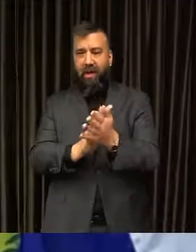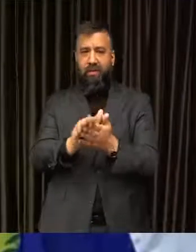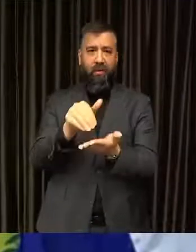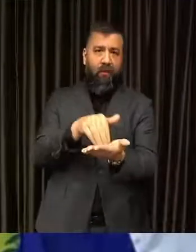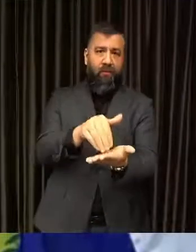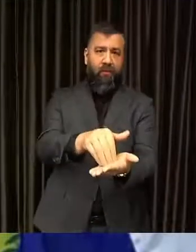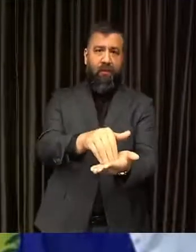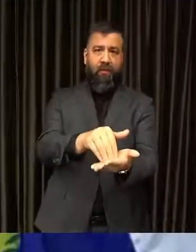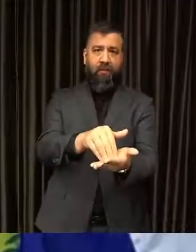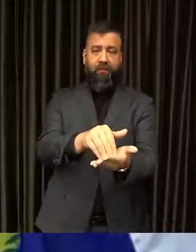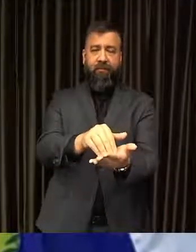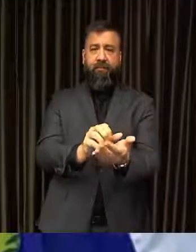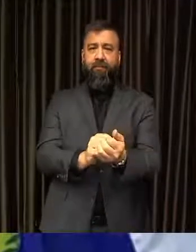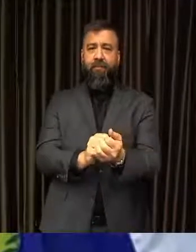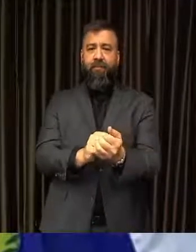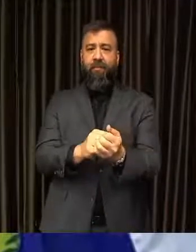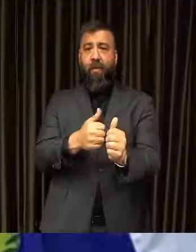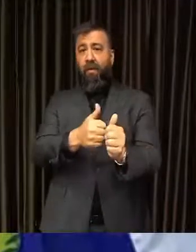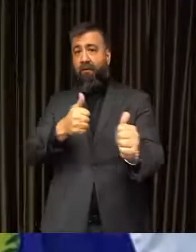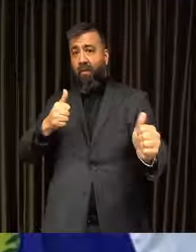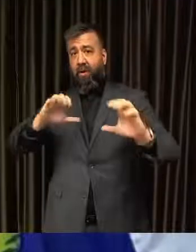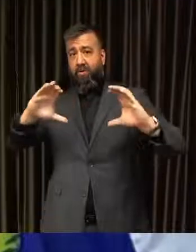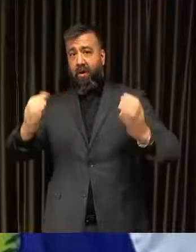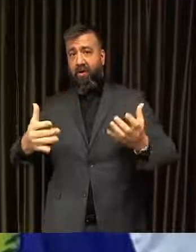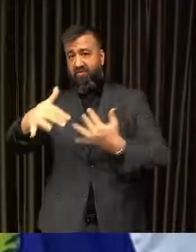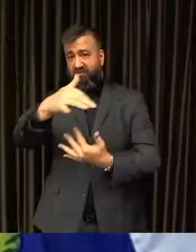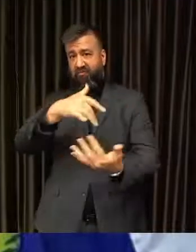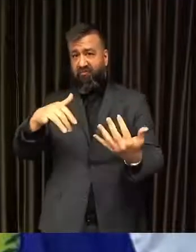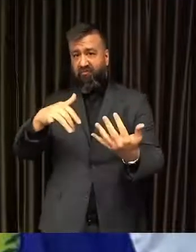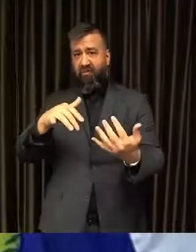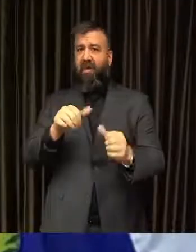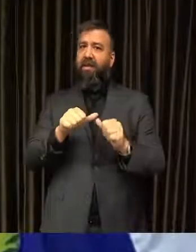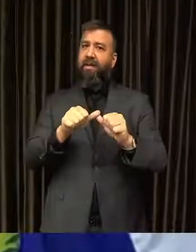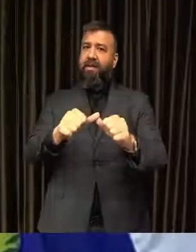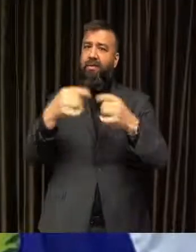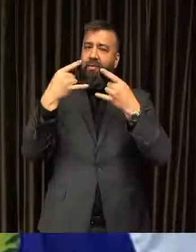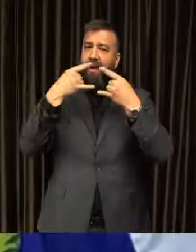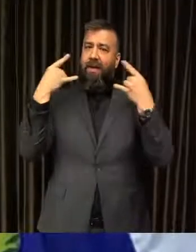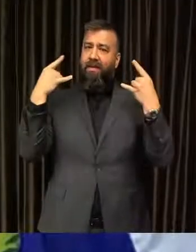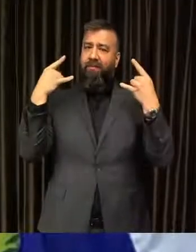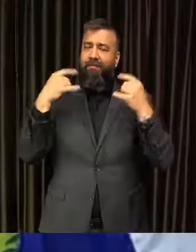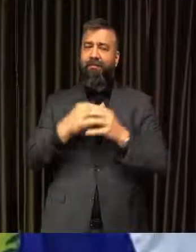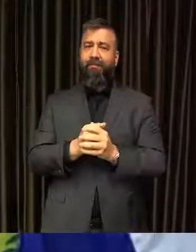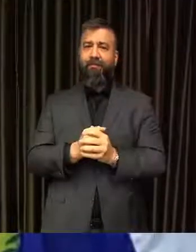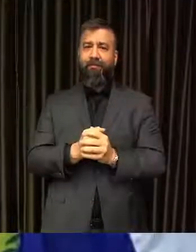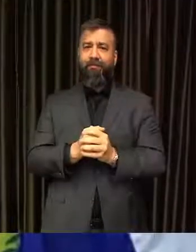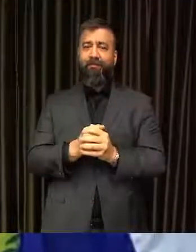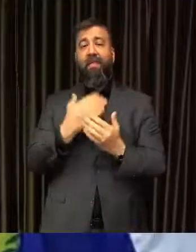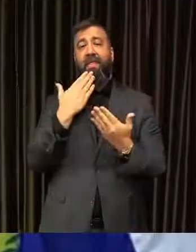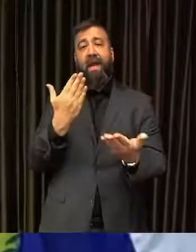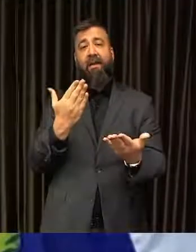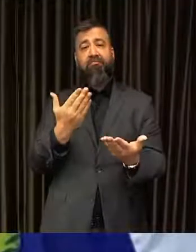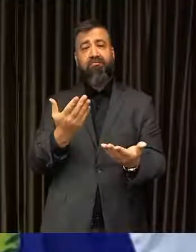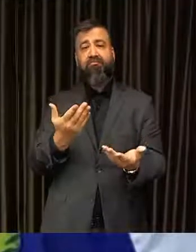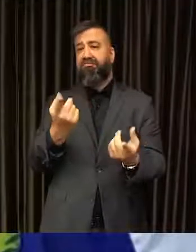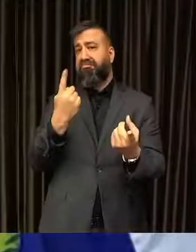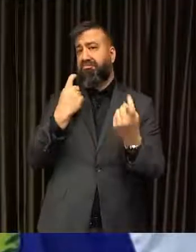frequently and thoroughly, avoid crowds, and keep wearing that mask. Thank you, and I'd be happy to answer any